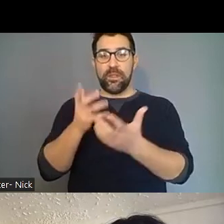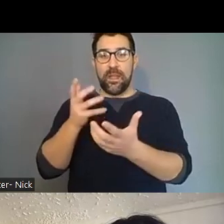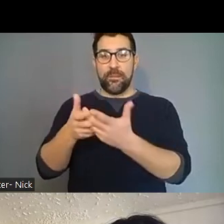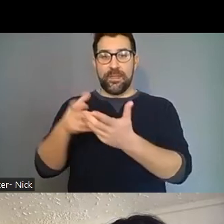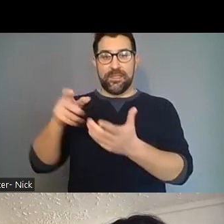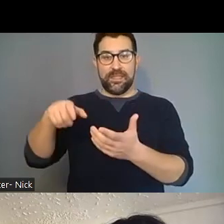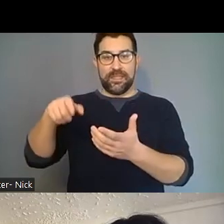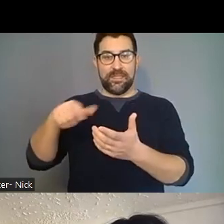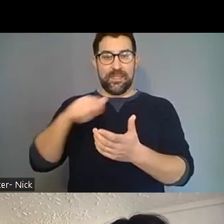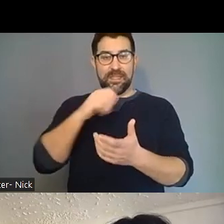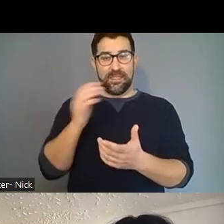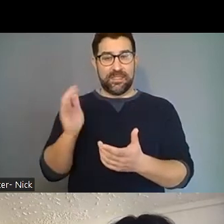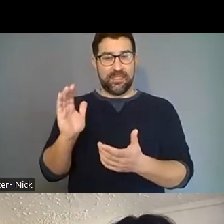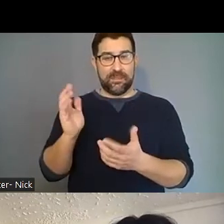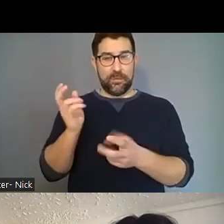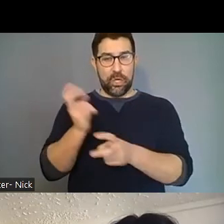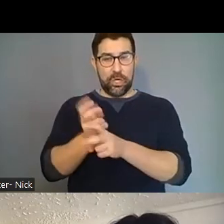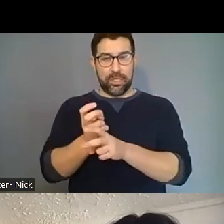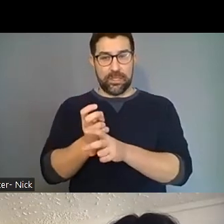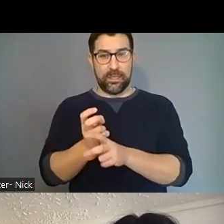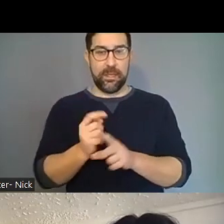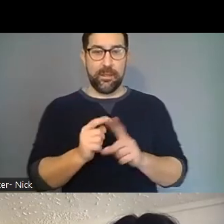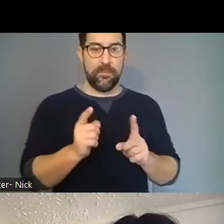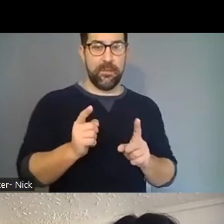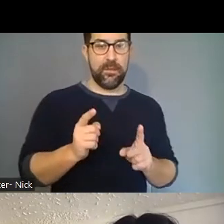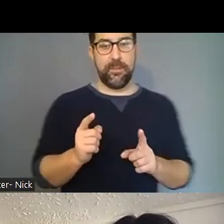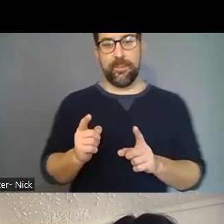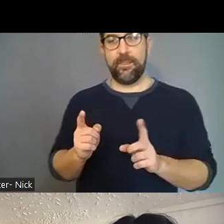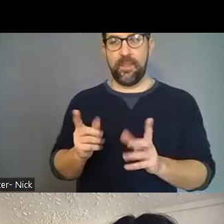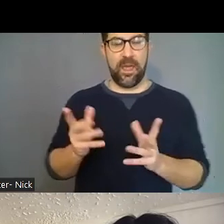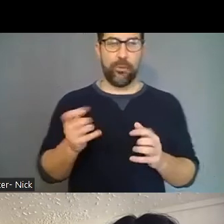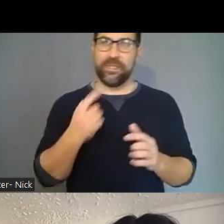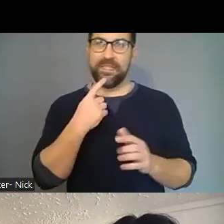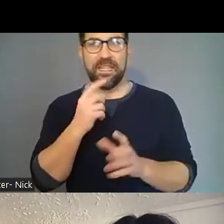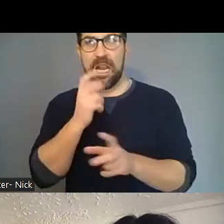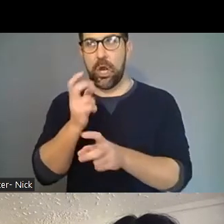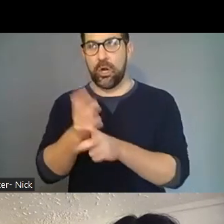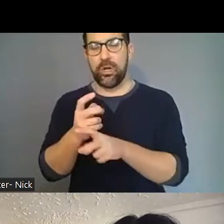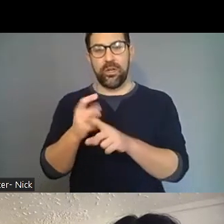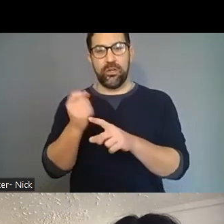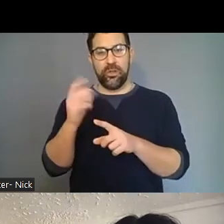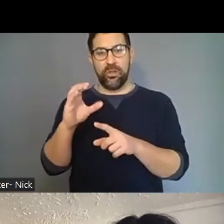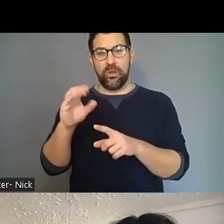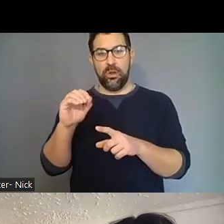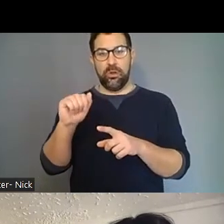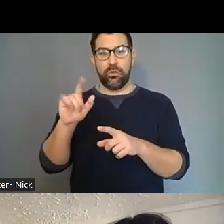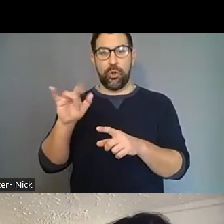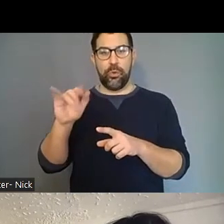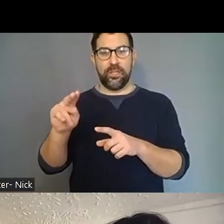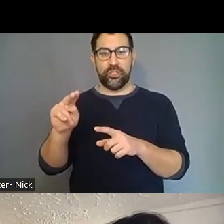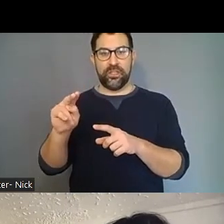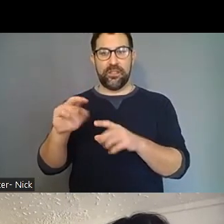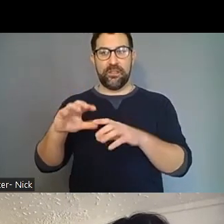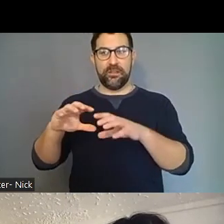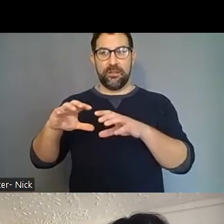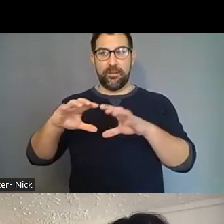doesn't seem that hard, but I wouldn't say that it's not that hard, because even coalition building and kind